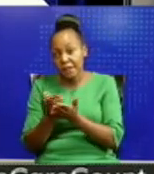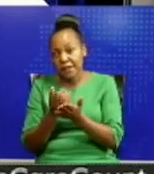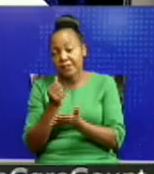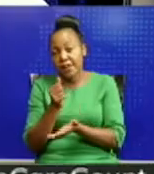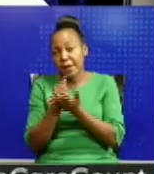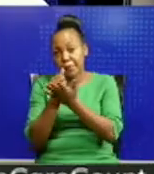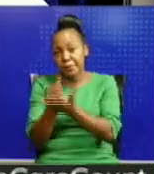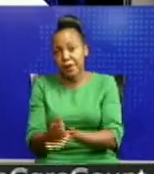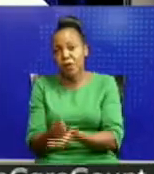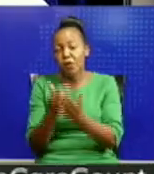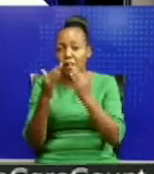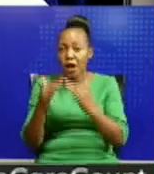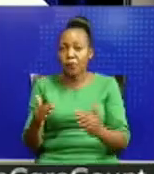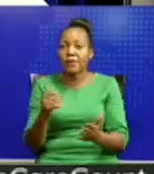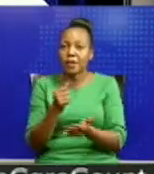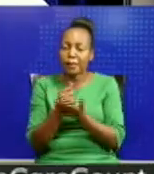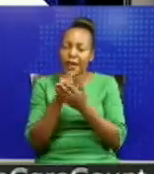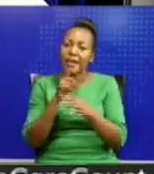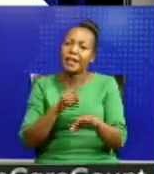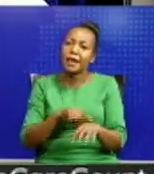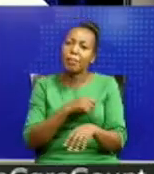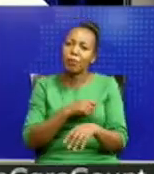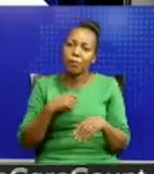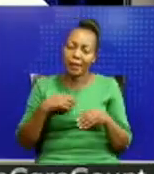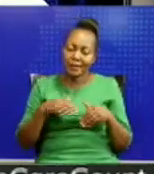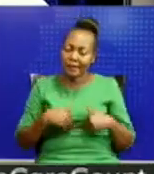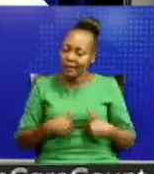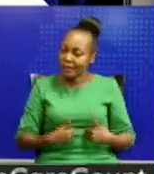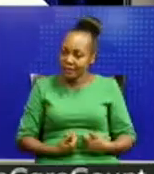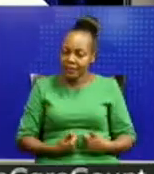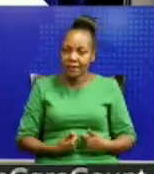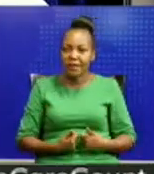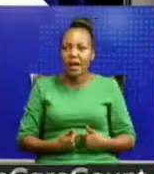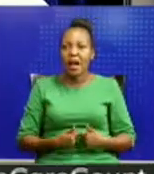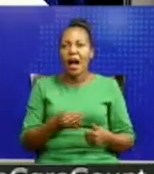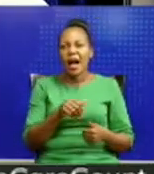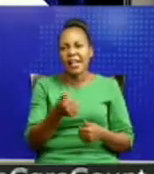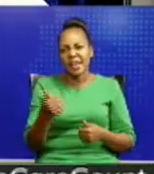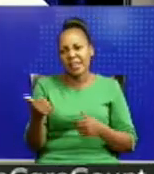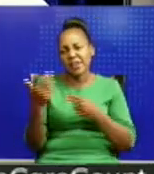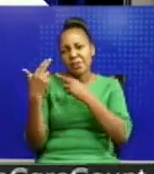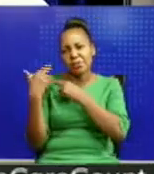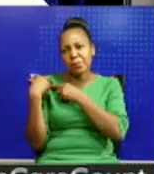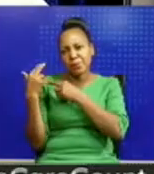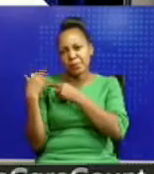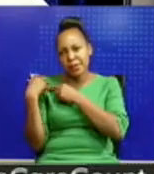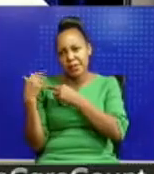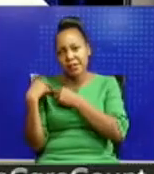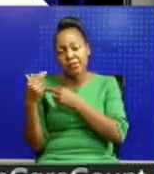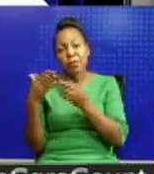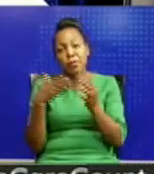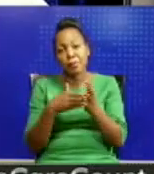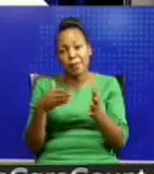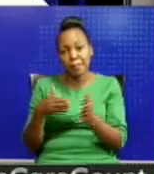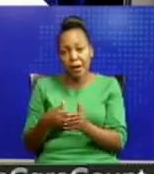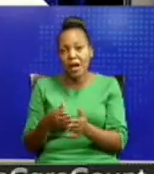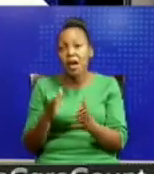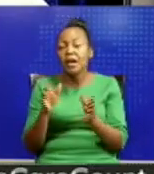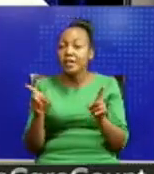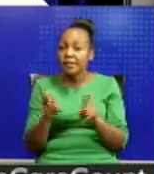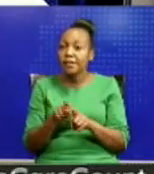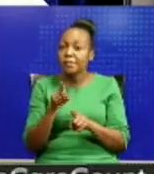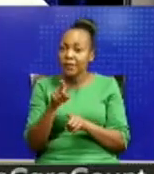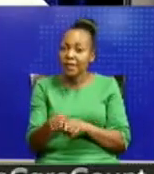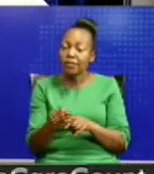housekeepers. And so when she's tired, definitely there are other roles that will suffer, and that can